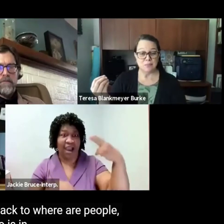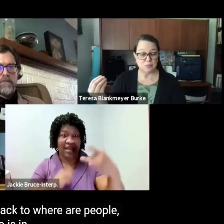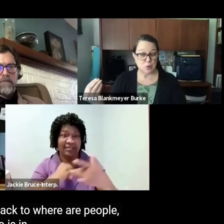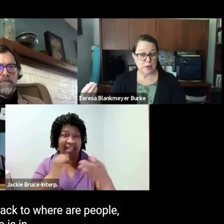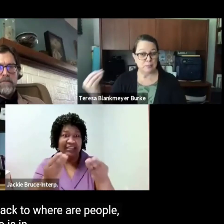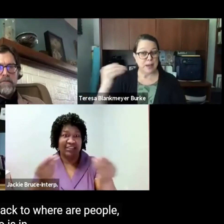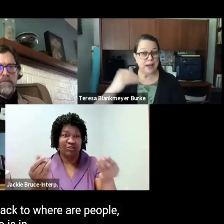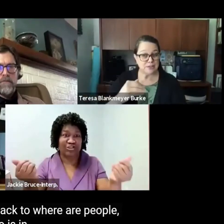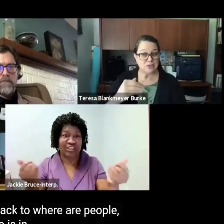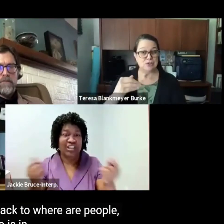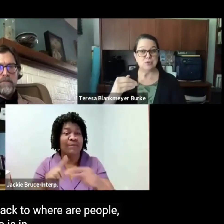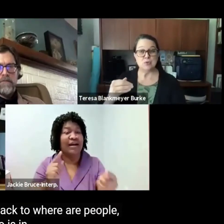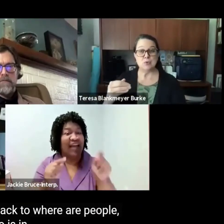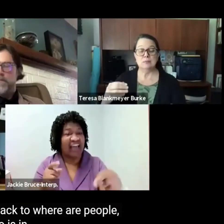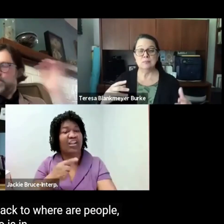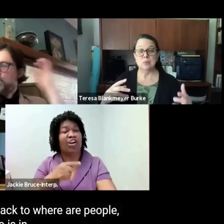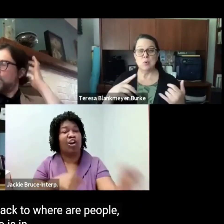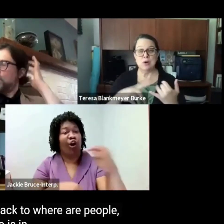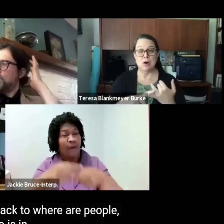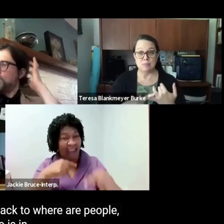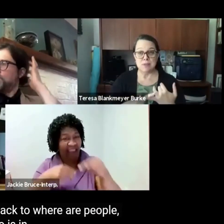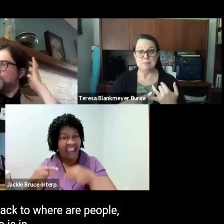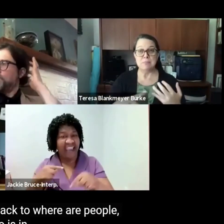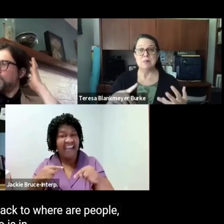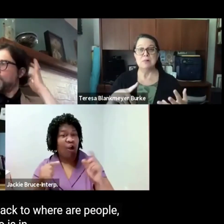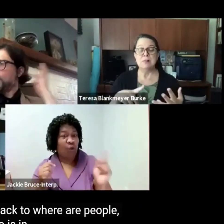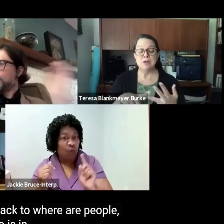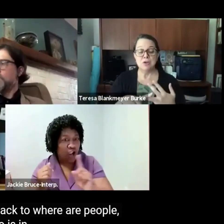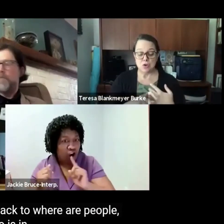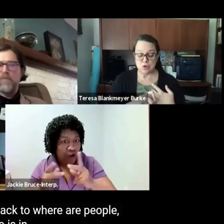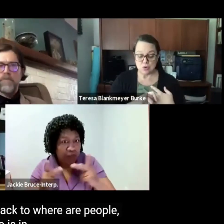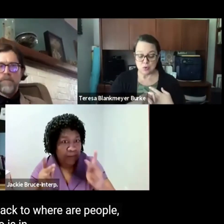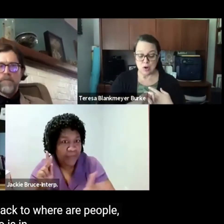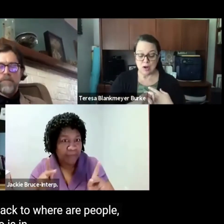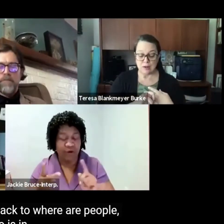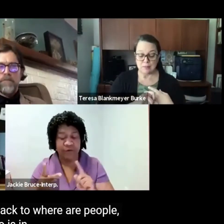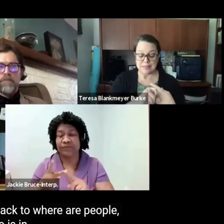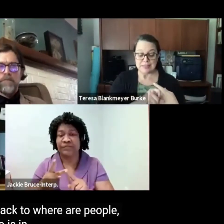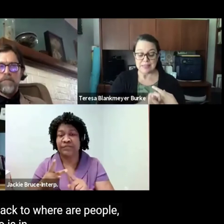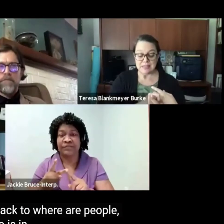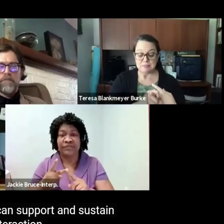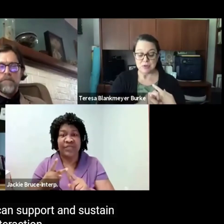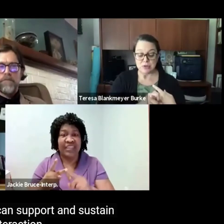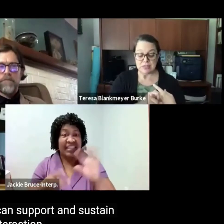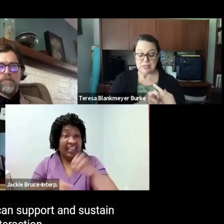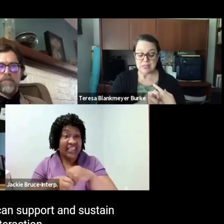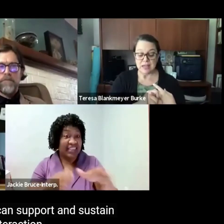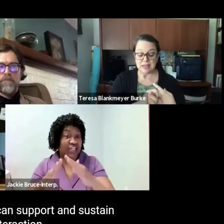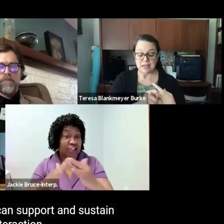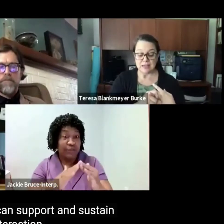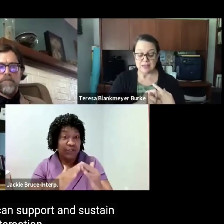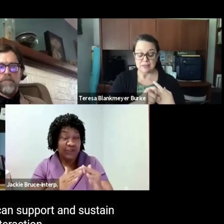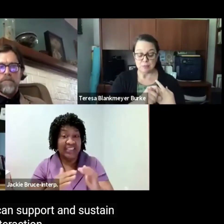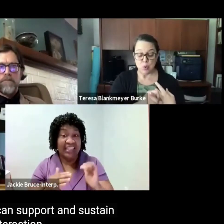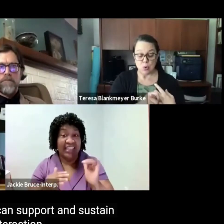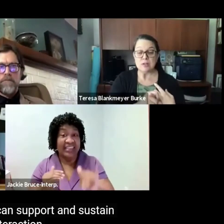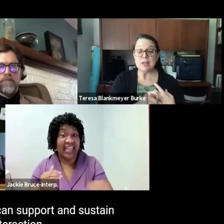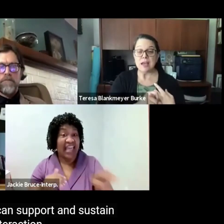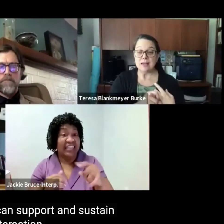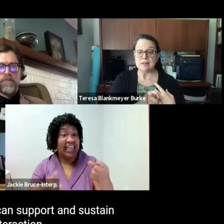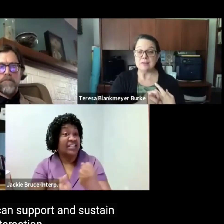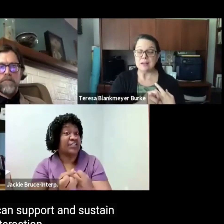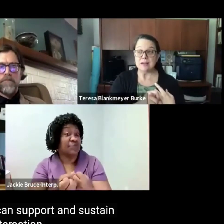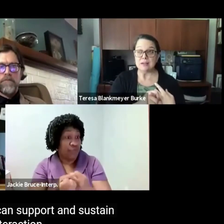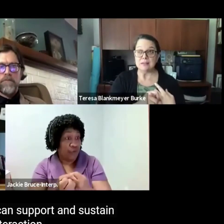and going back to where are people who is in the community that can